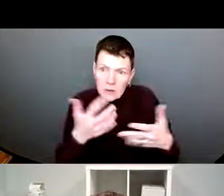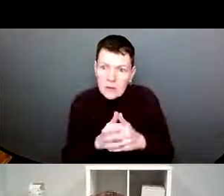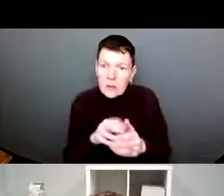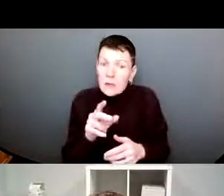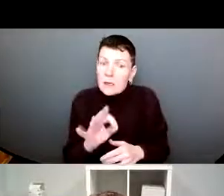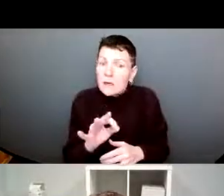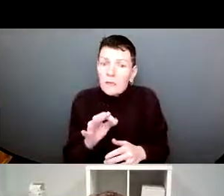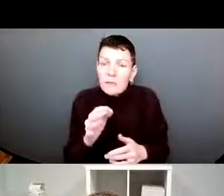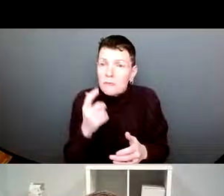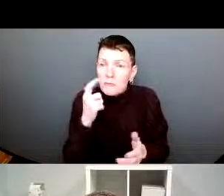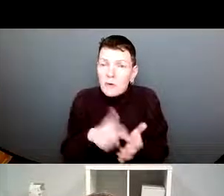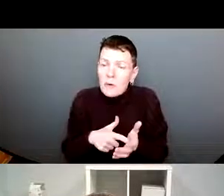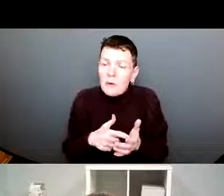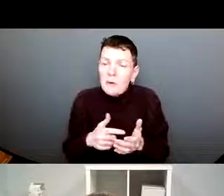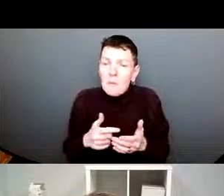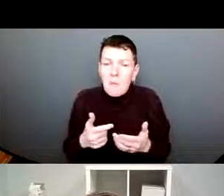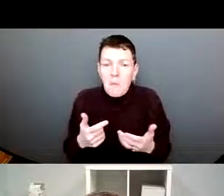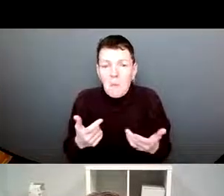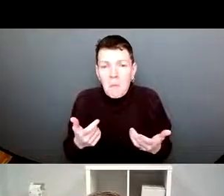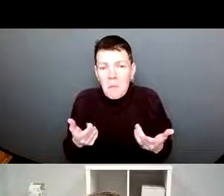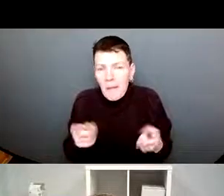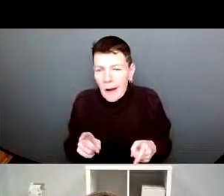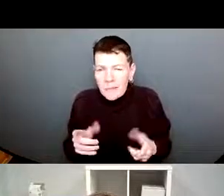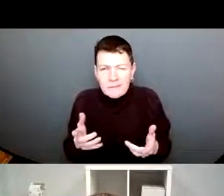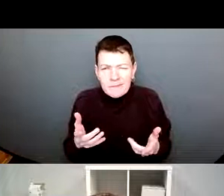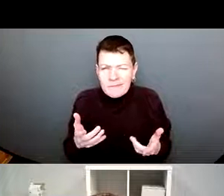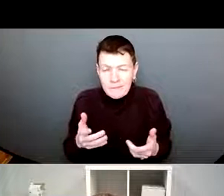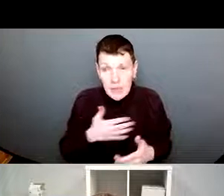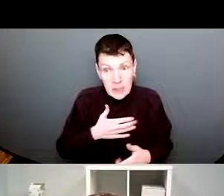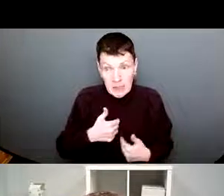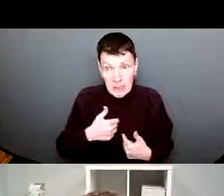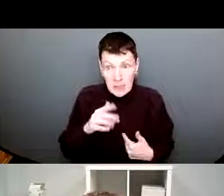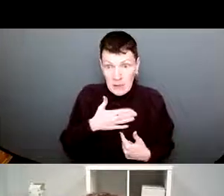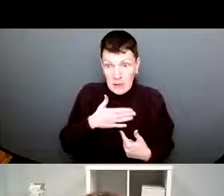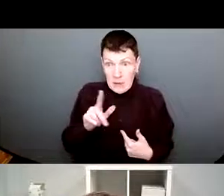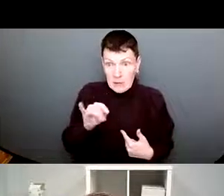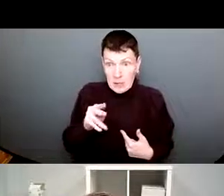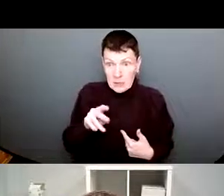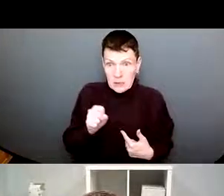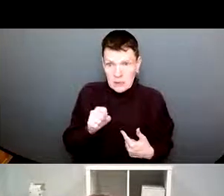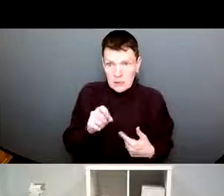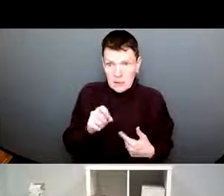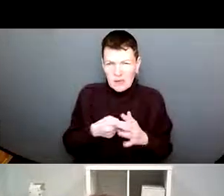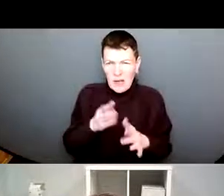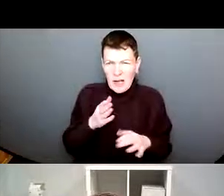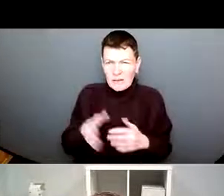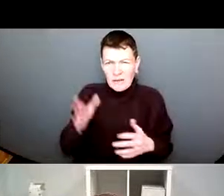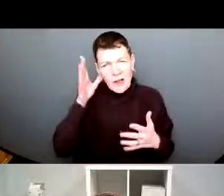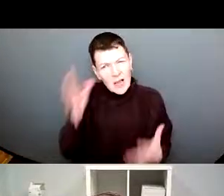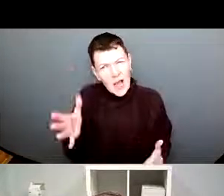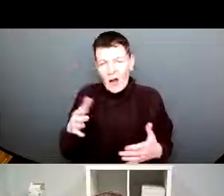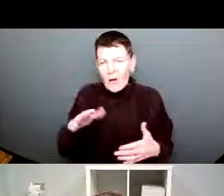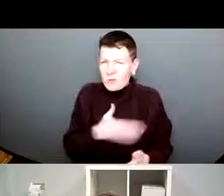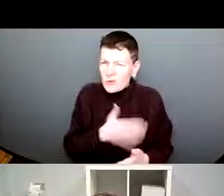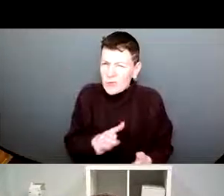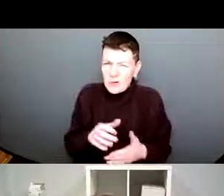you're getting, and for me, where it's my tinnitus started was after a loud kind of music gig, I used to get ringing